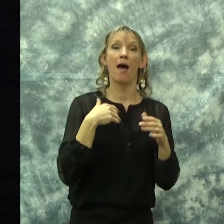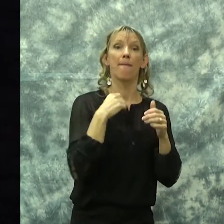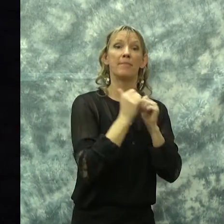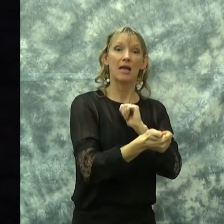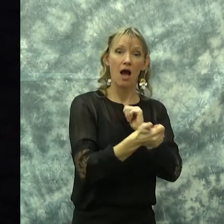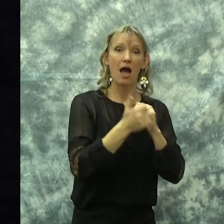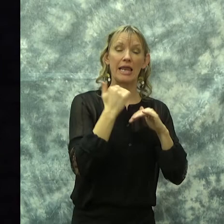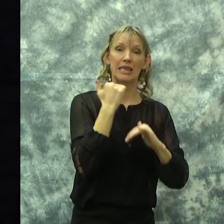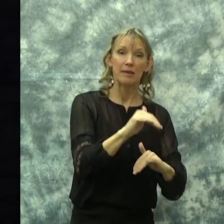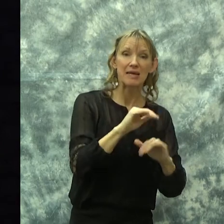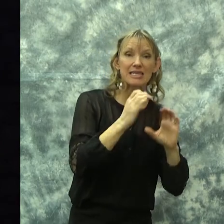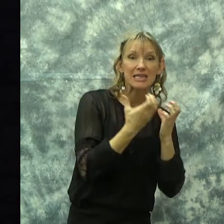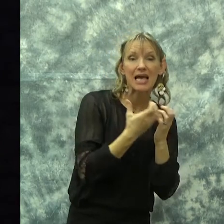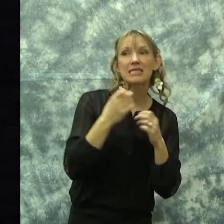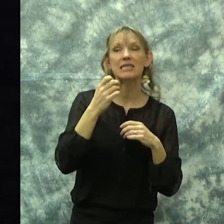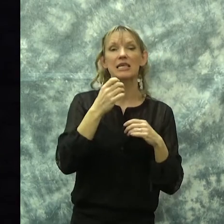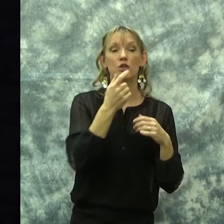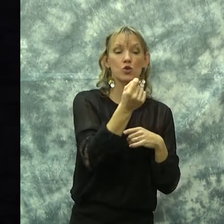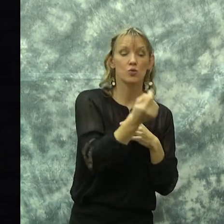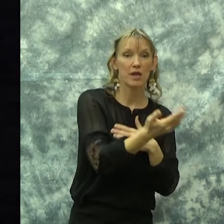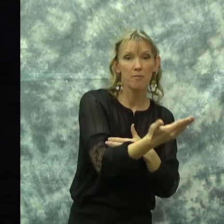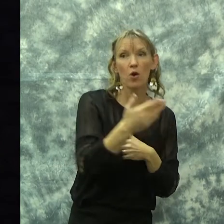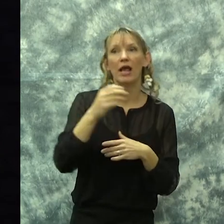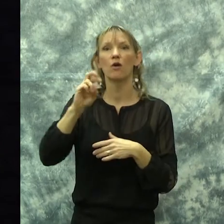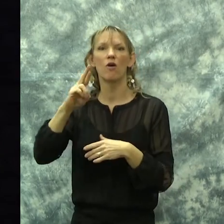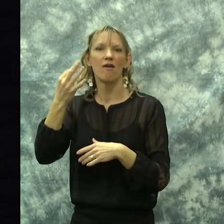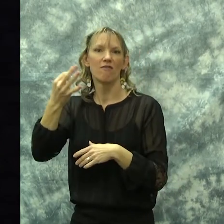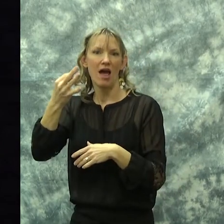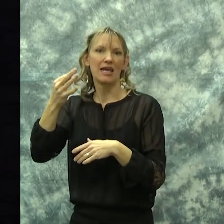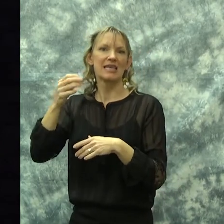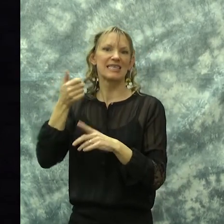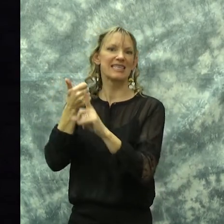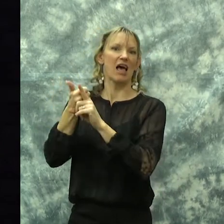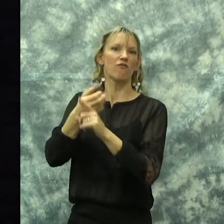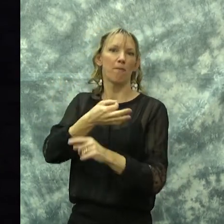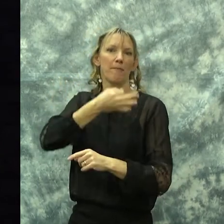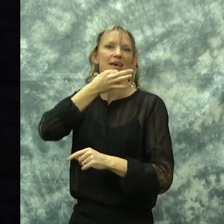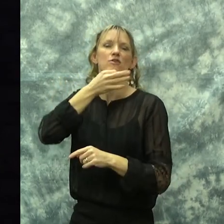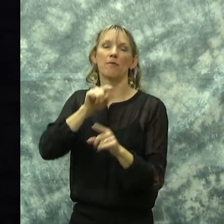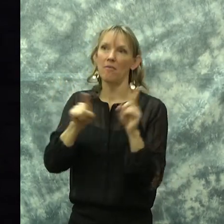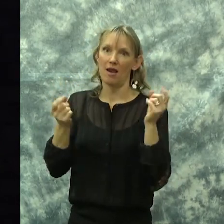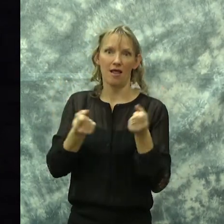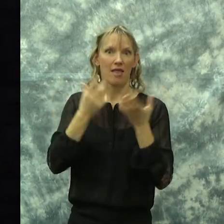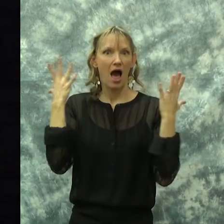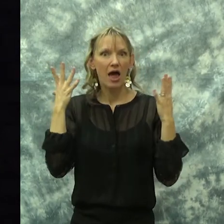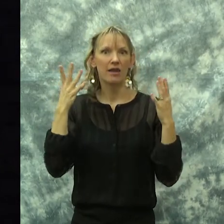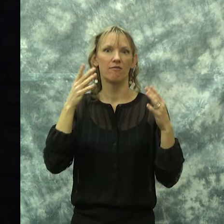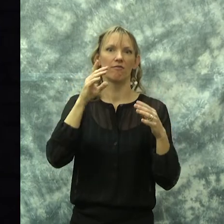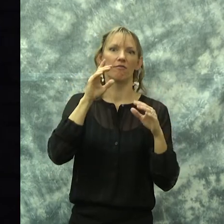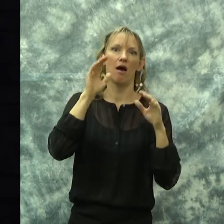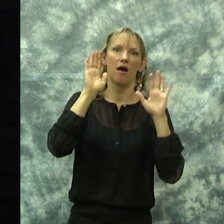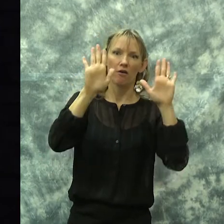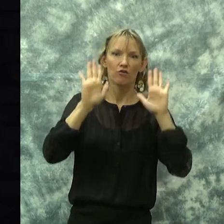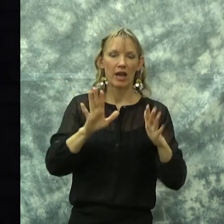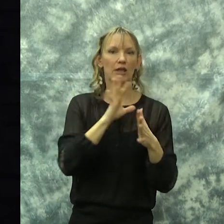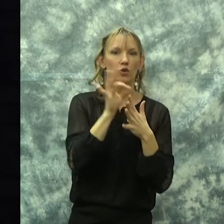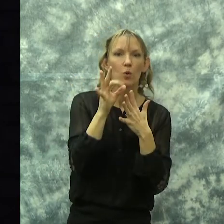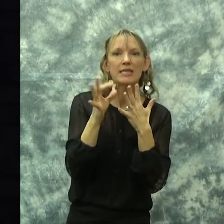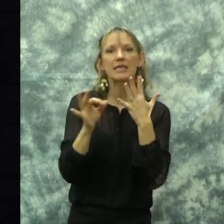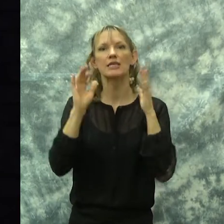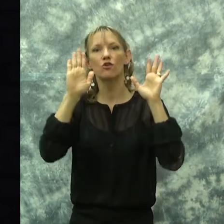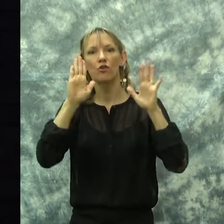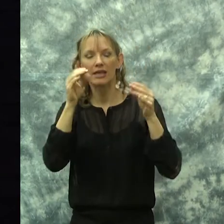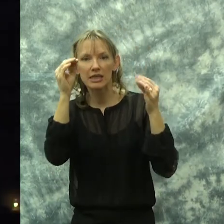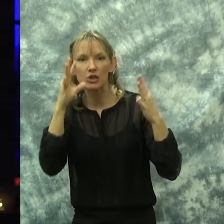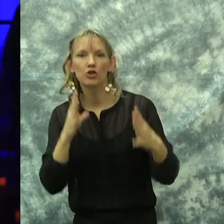class online on Tuesdays or Barry's Friday morning self-mastery. I know that's a lot, but there's some great choices, great variety, and great teachers, huh? Yeah.